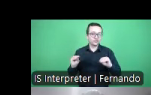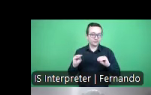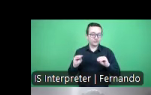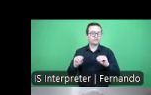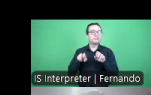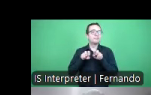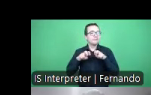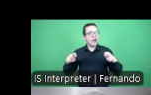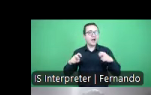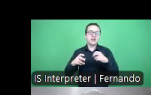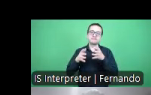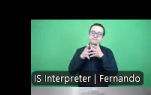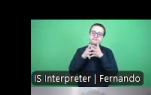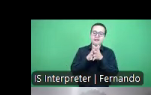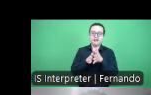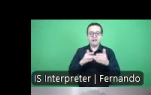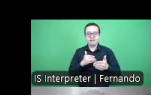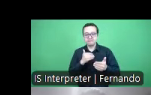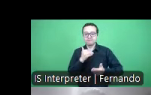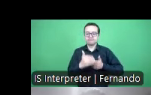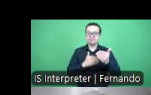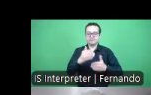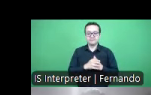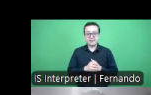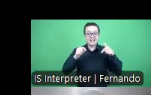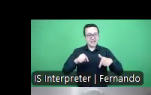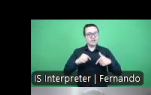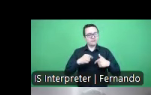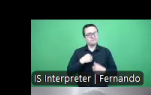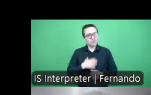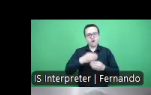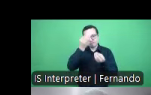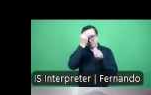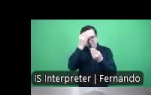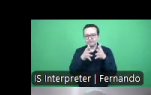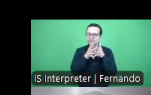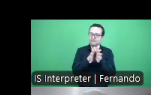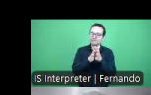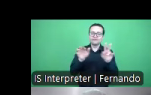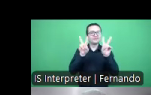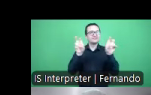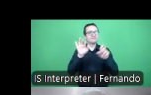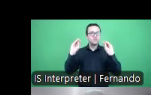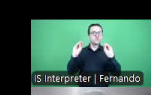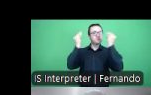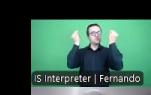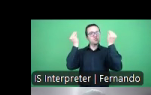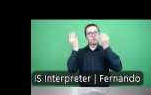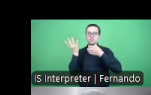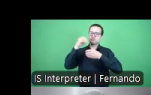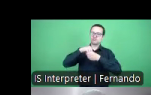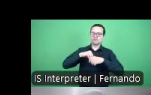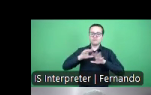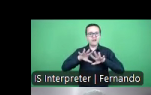youth sosial with dalam psychosocial menetapkan disabilities komitmen pemerintah in untuk strengthening our government's deinstitusionalisasi. commitment to the institutionalization. Ya,